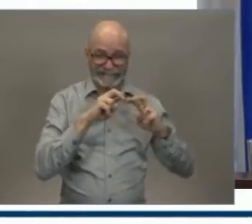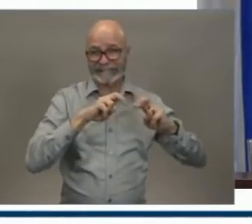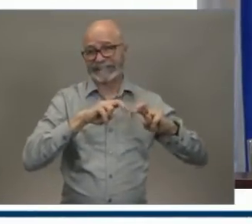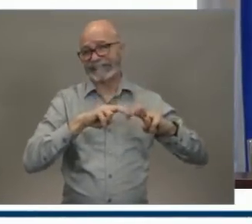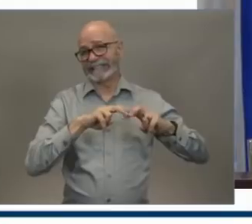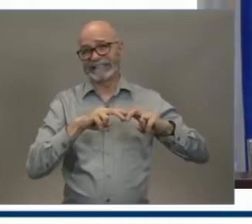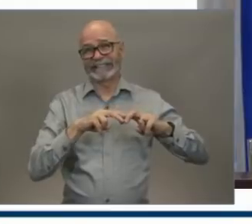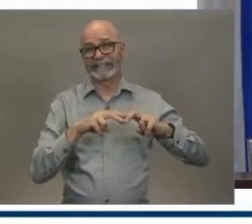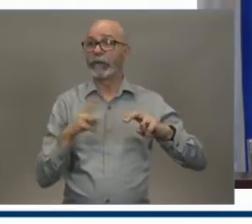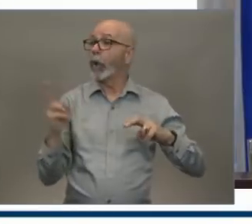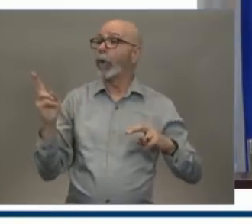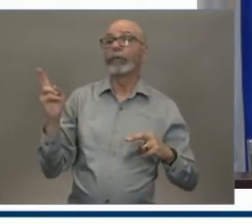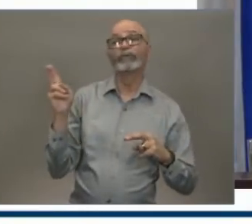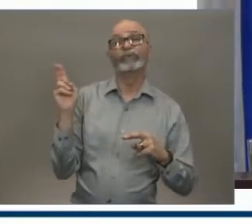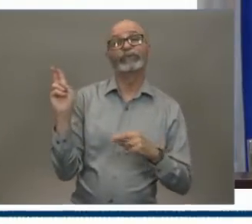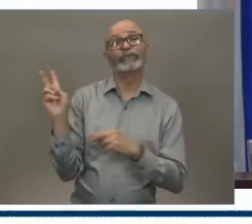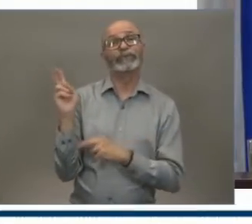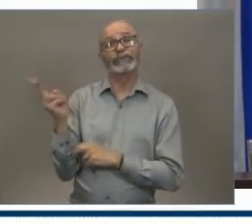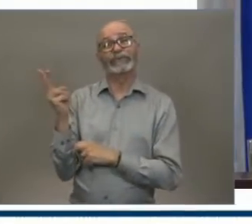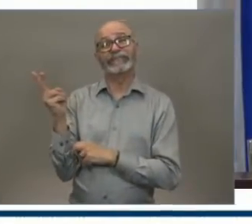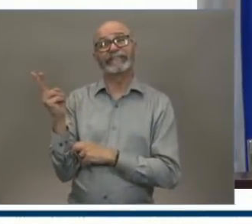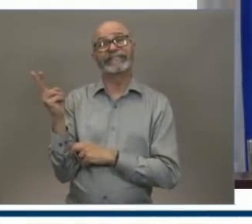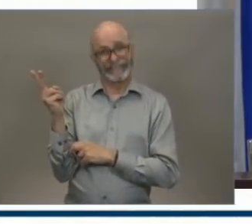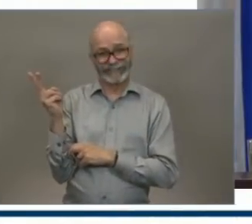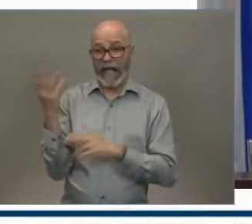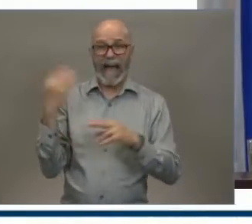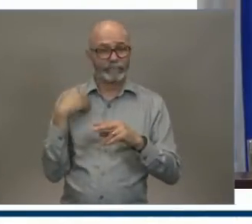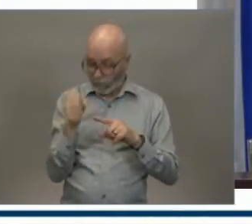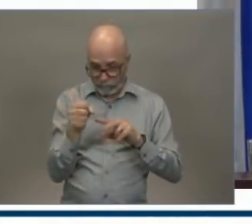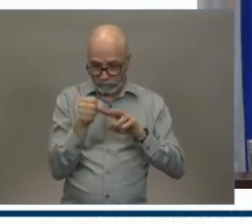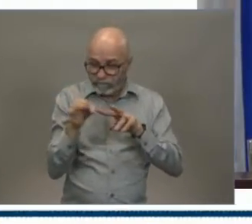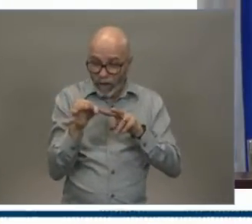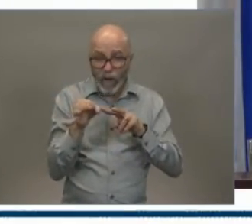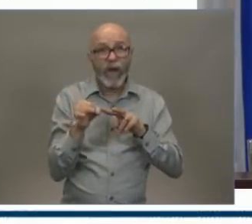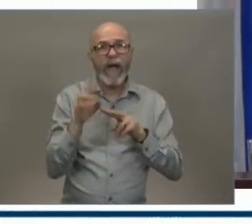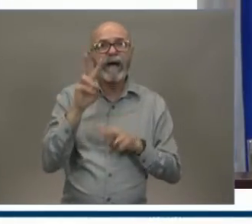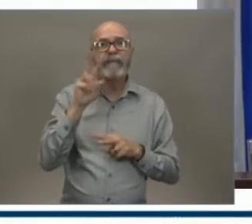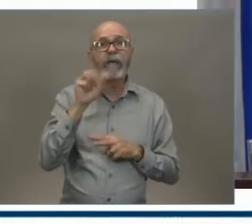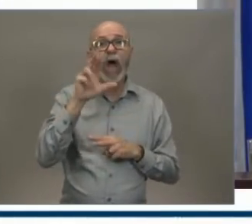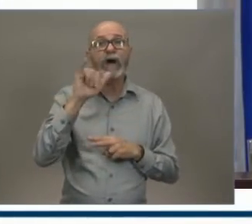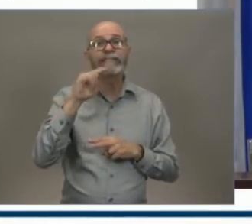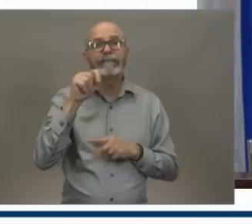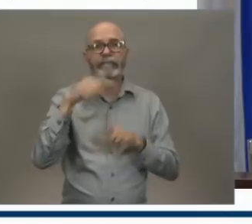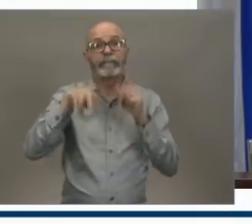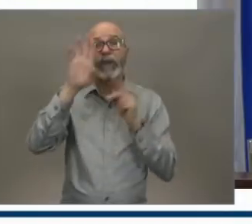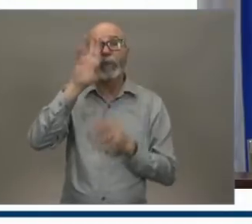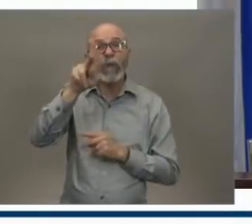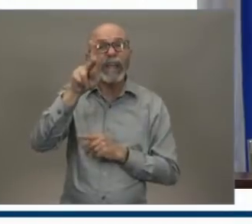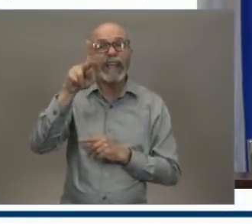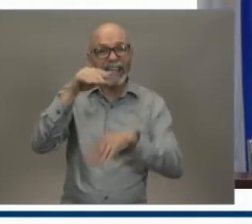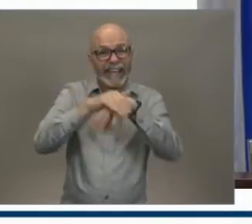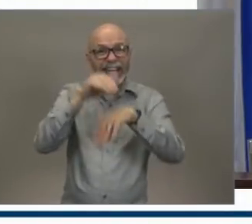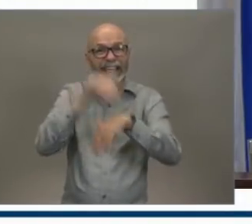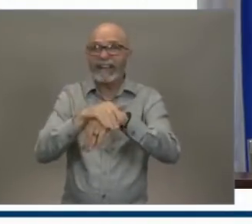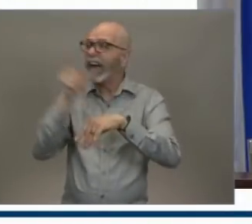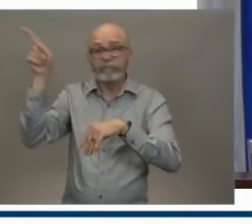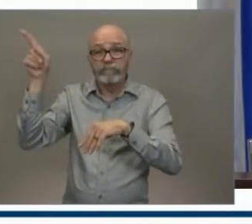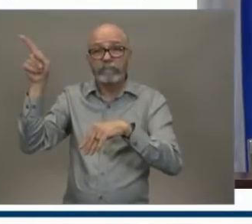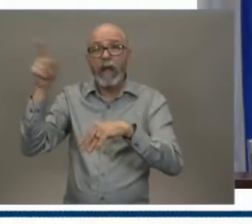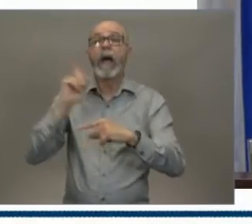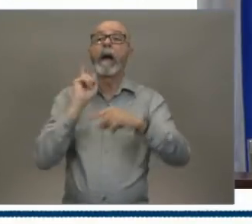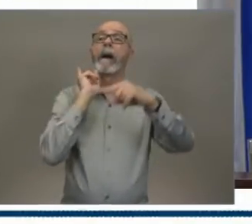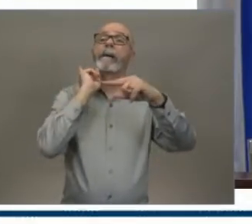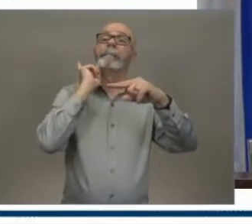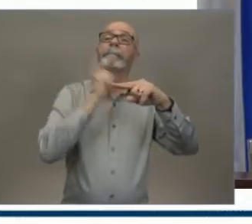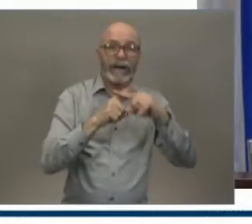of COVID-19. One was the UK variant, and the other was the South African variant. The 2 individuals isolated